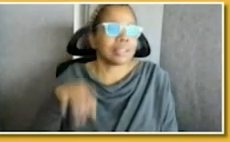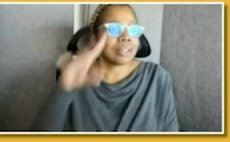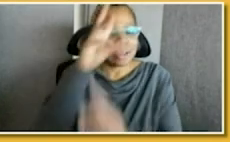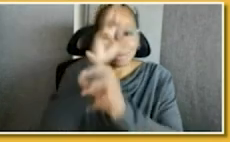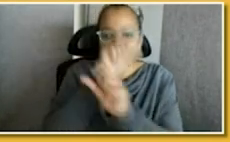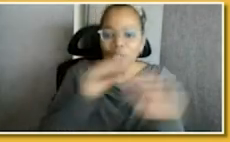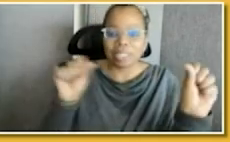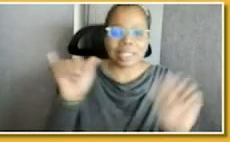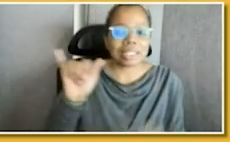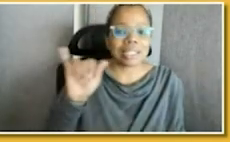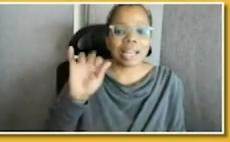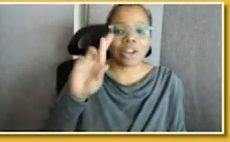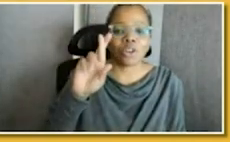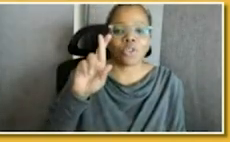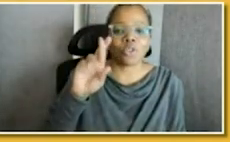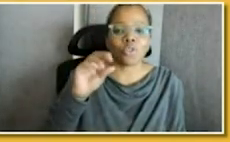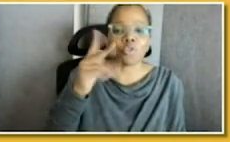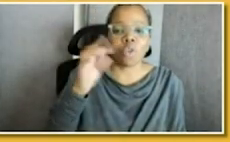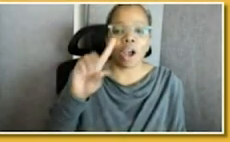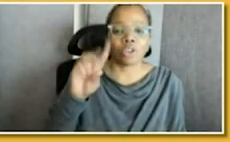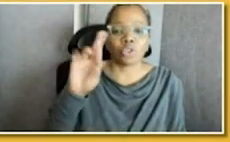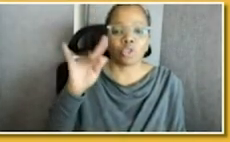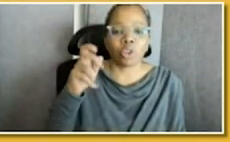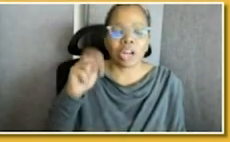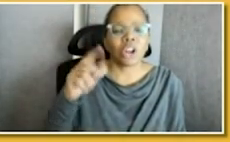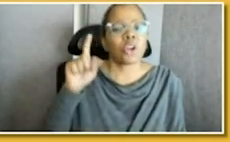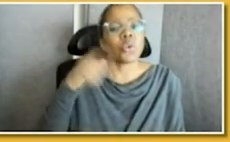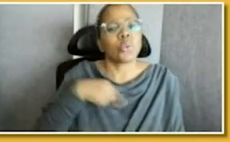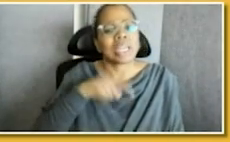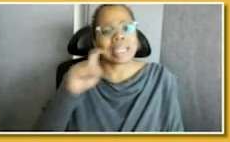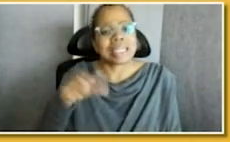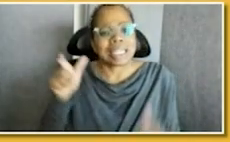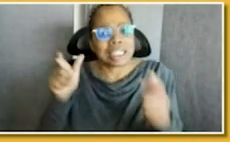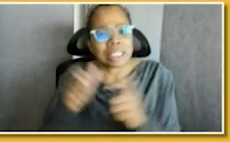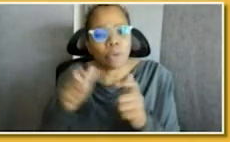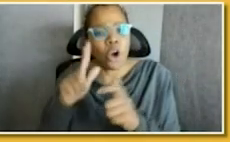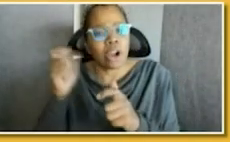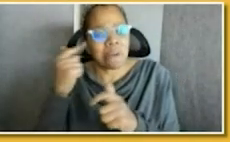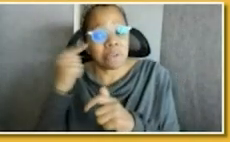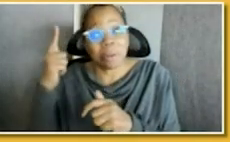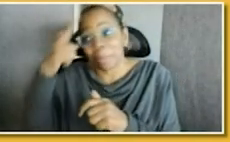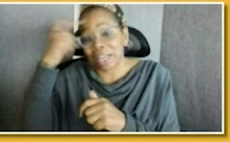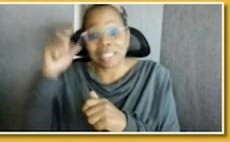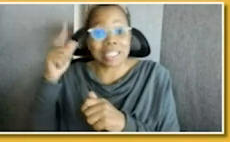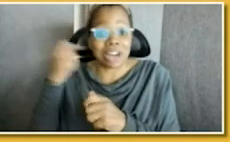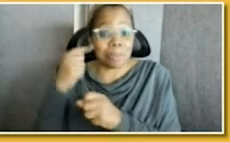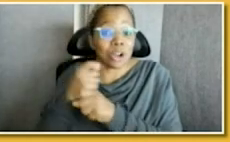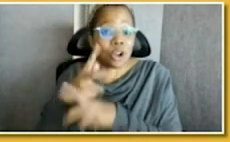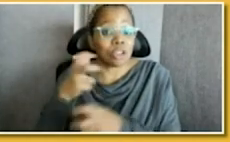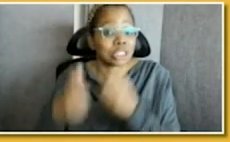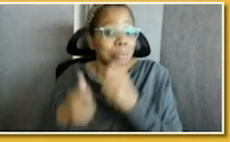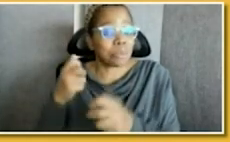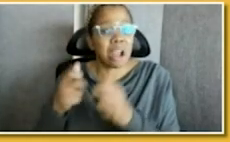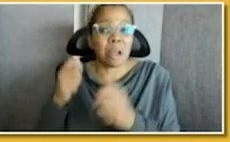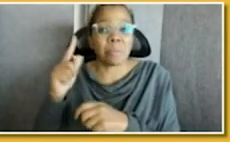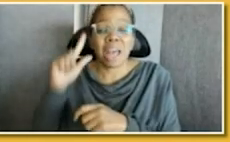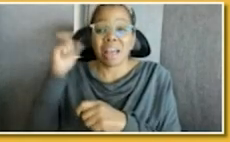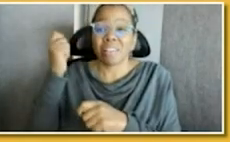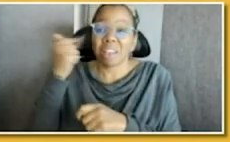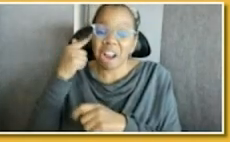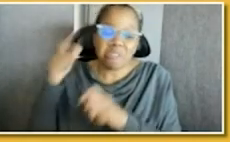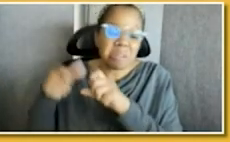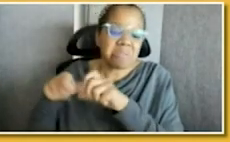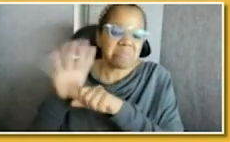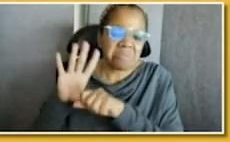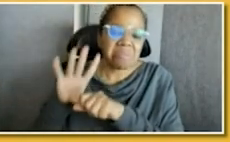you know, we need small government because the government is the problem and the government doesn't do anything. And just look at the